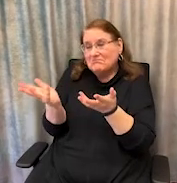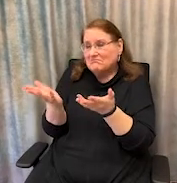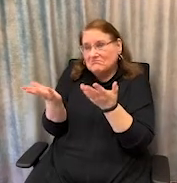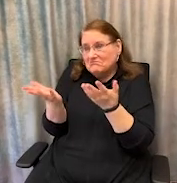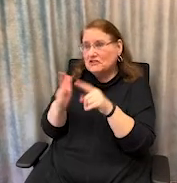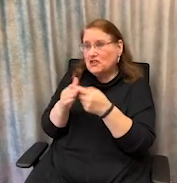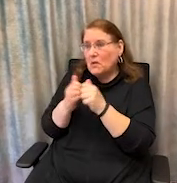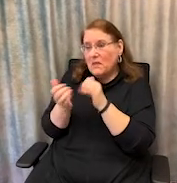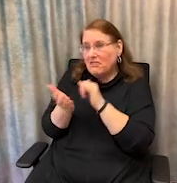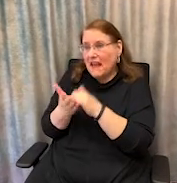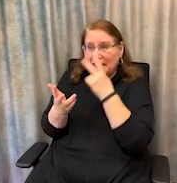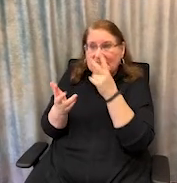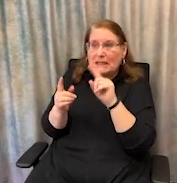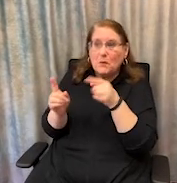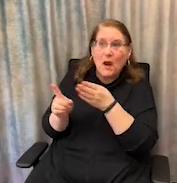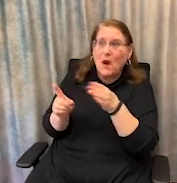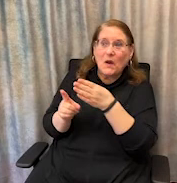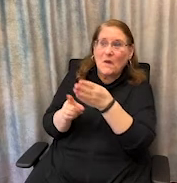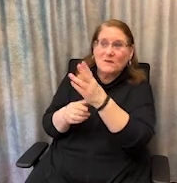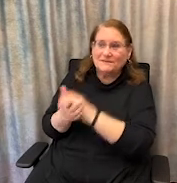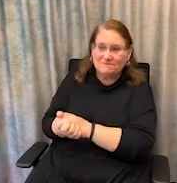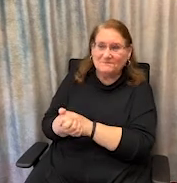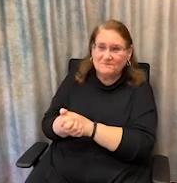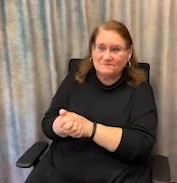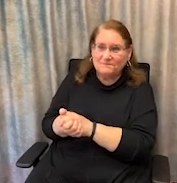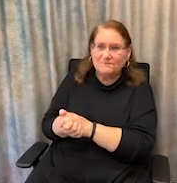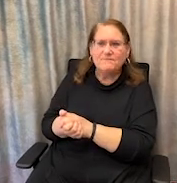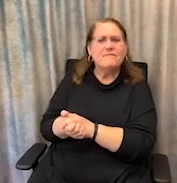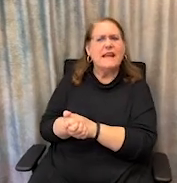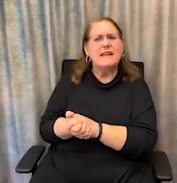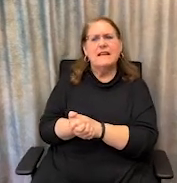That just start out like that, and then let's see where you bring us.